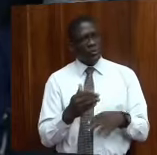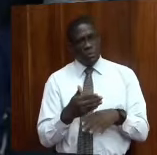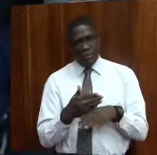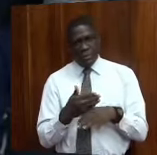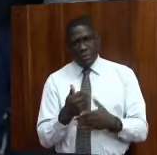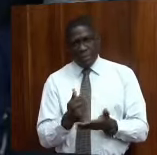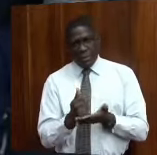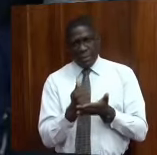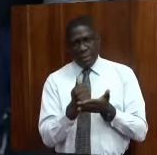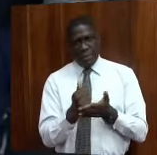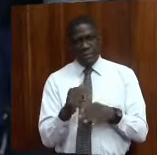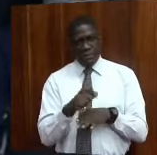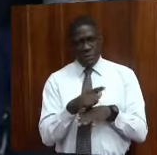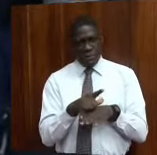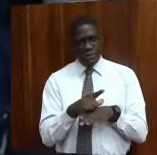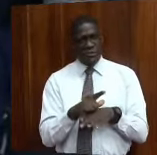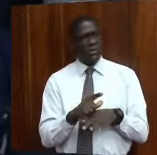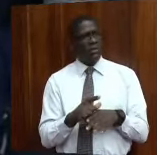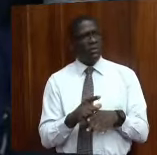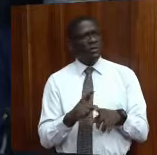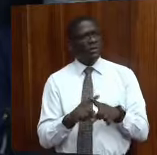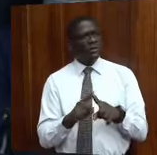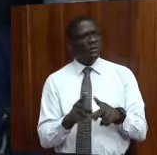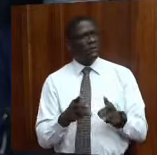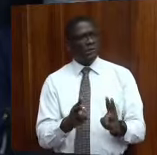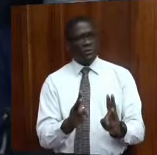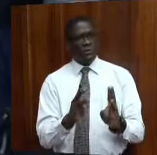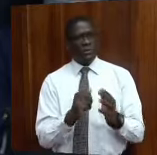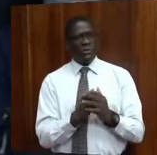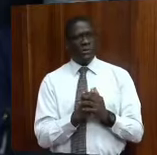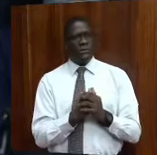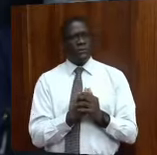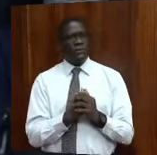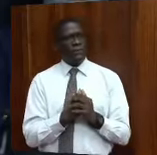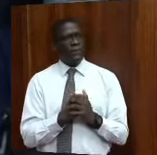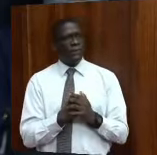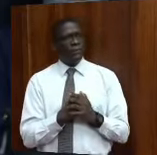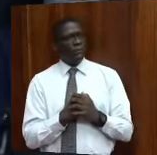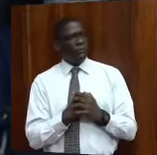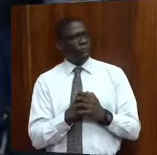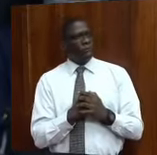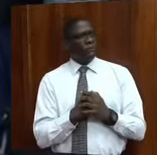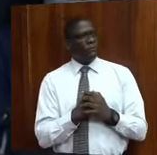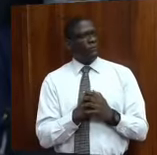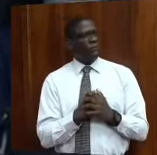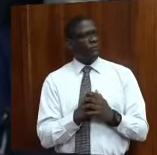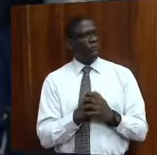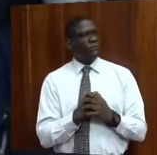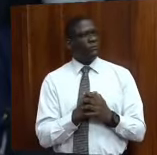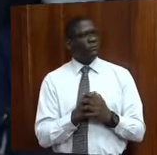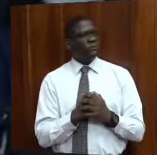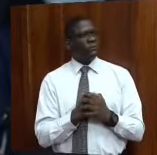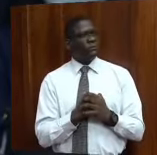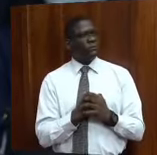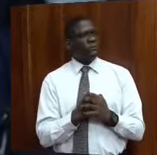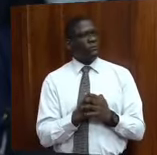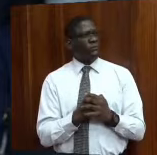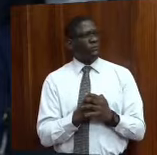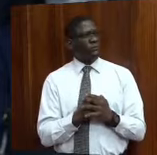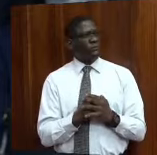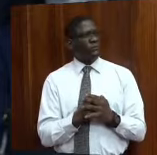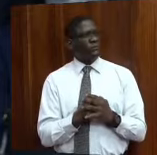Office, 5.9 million. Japanese Government, 2.9 million. International Labour Organization, 2.5 million. World